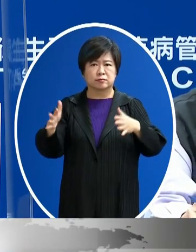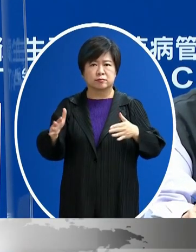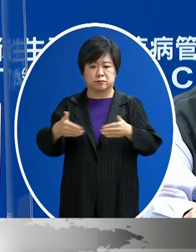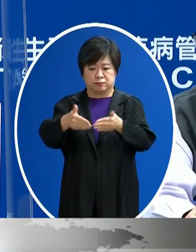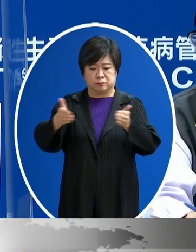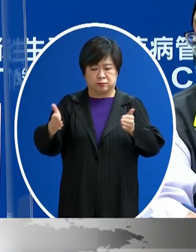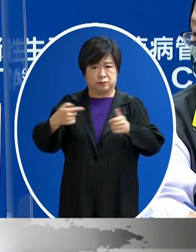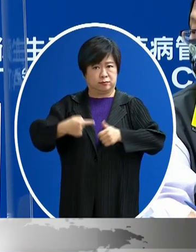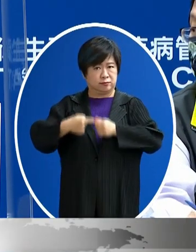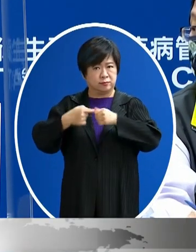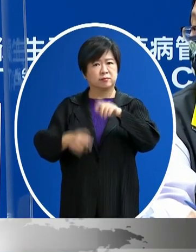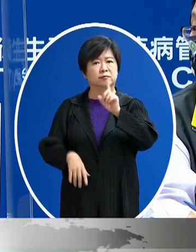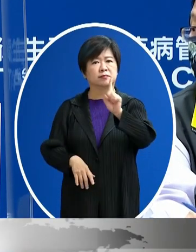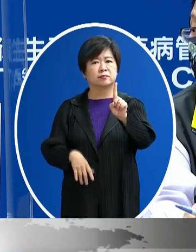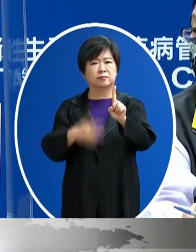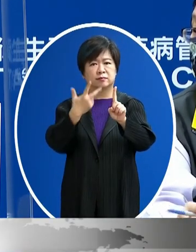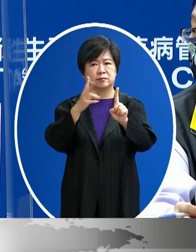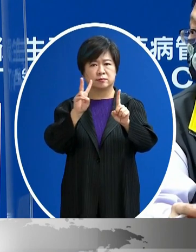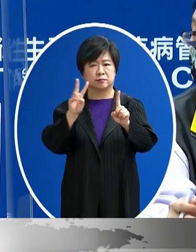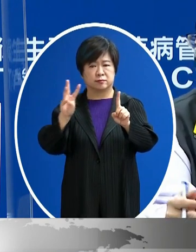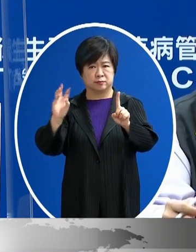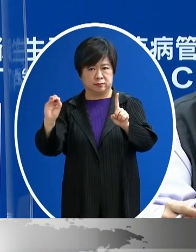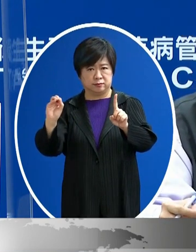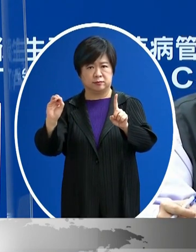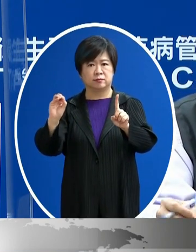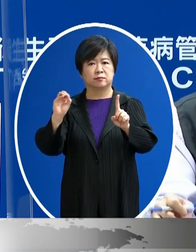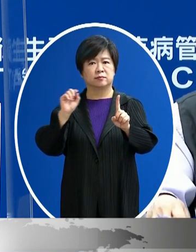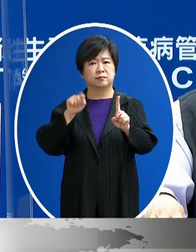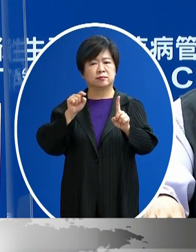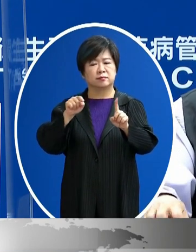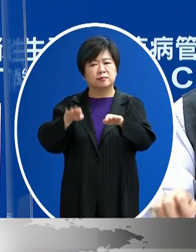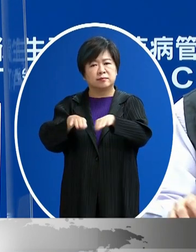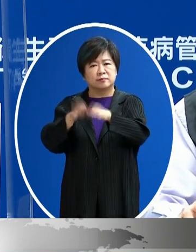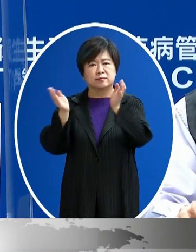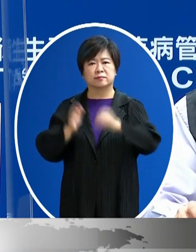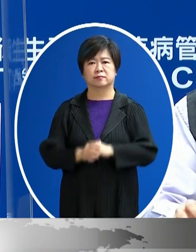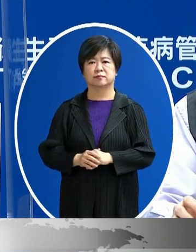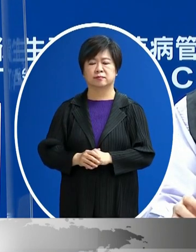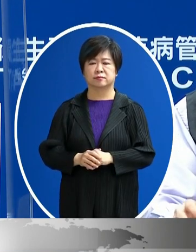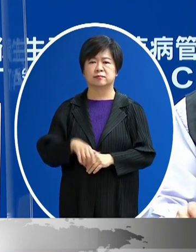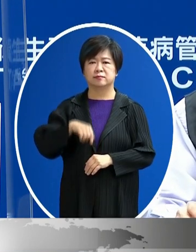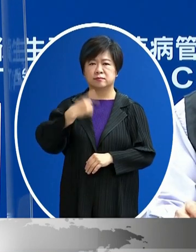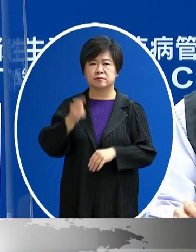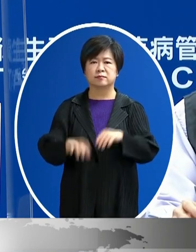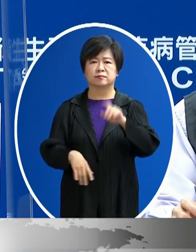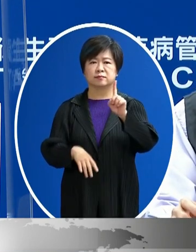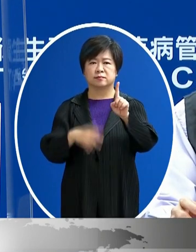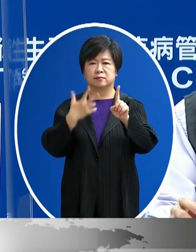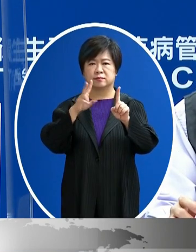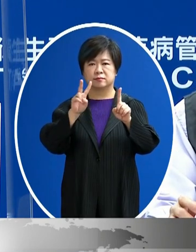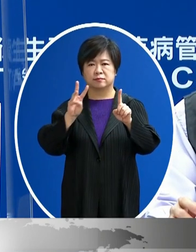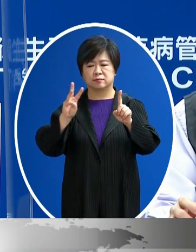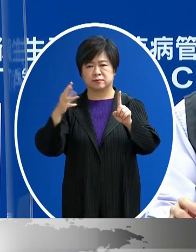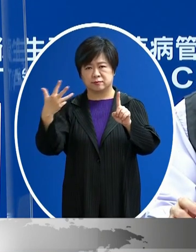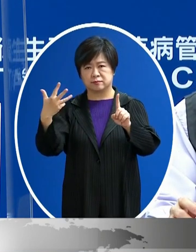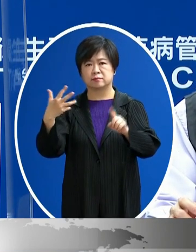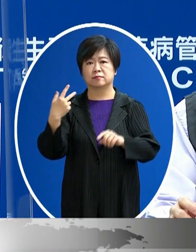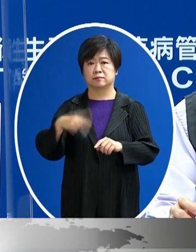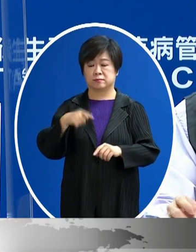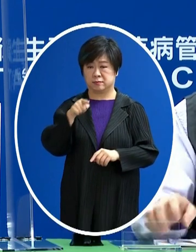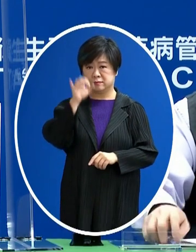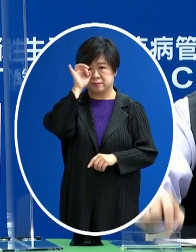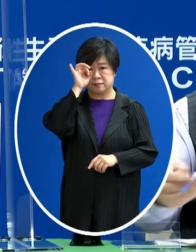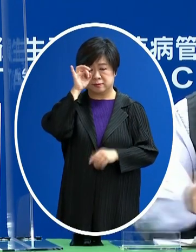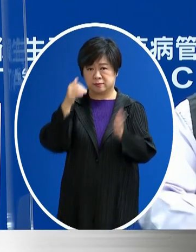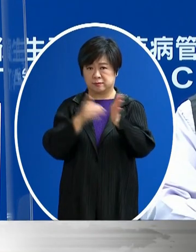The close contacts of cases number 17230, 17238, and 17308, including